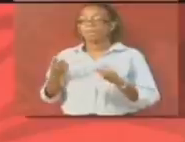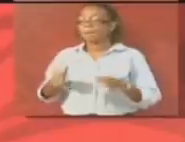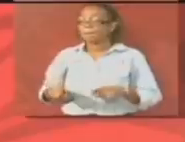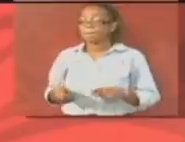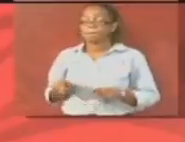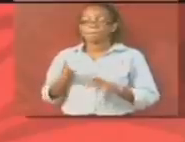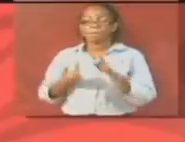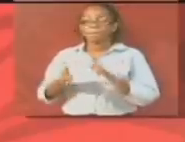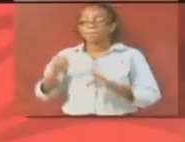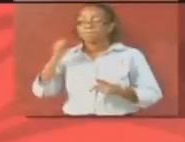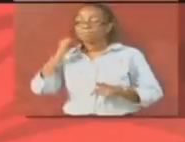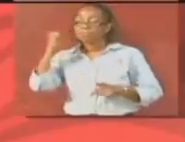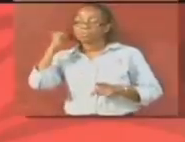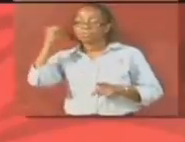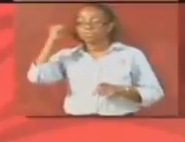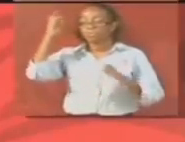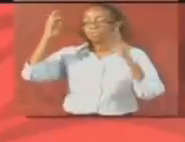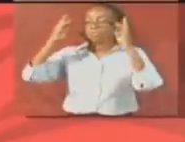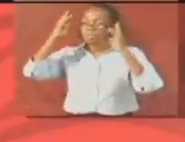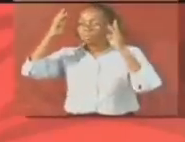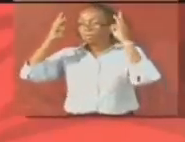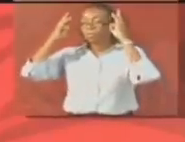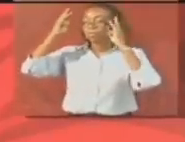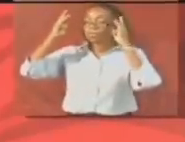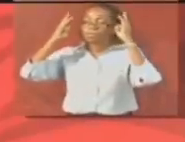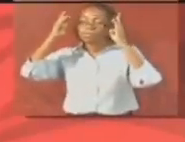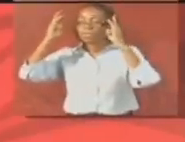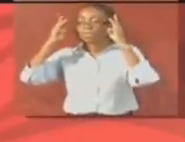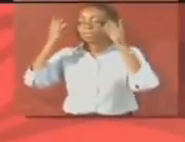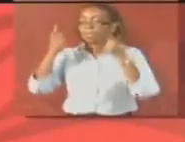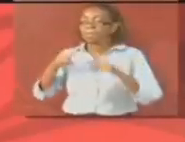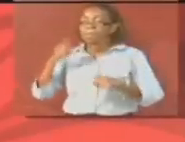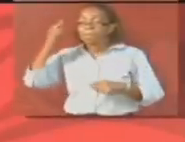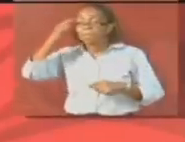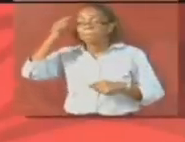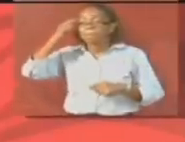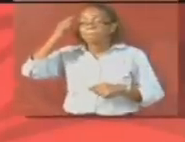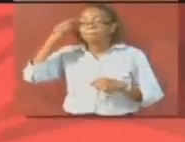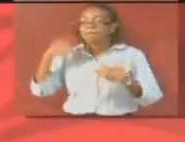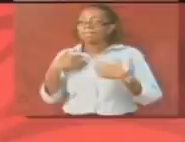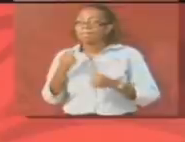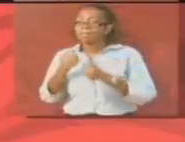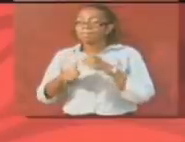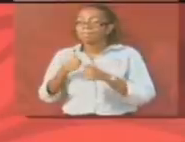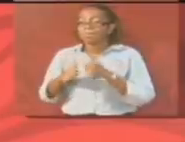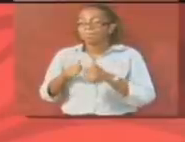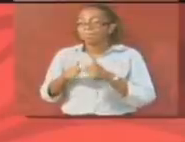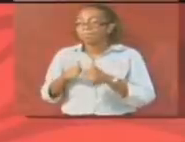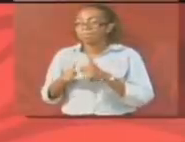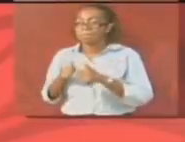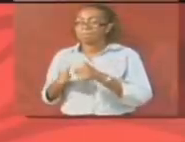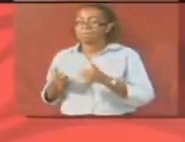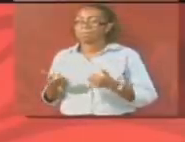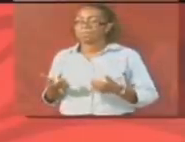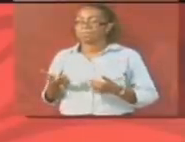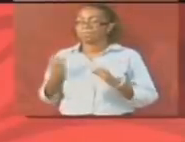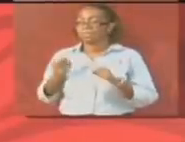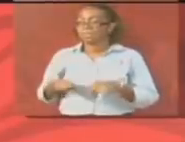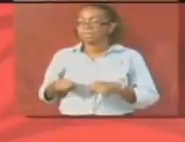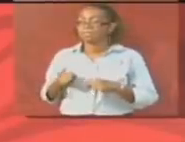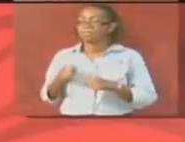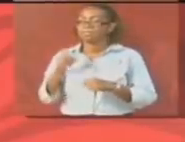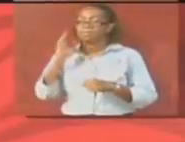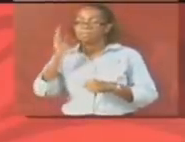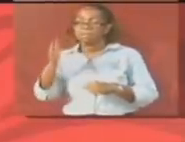think we need to be cognizant and aware of these risks, that with a global health pandemic, that it is going to pose additional stresses